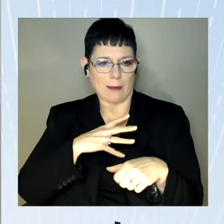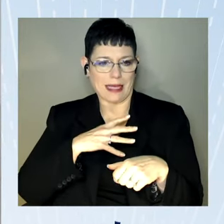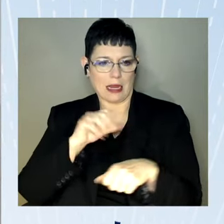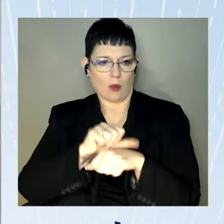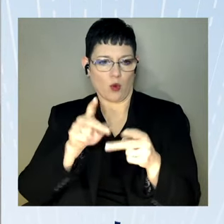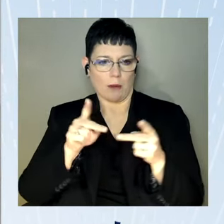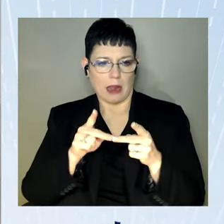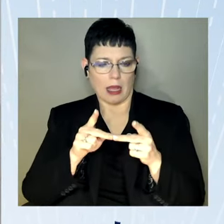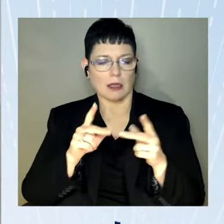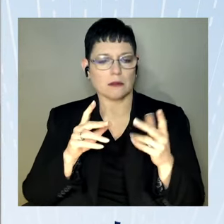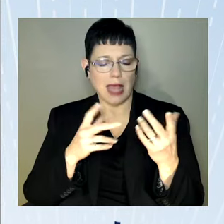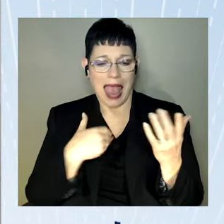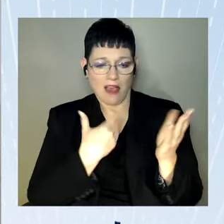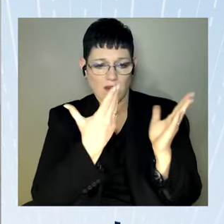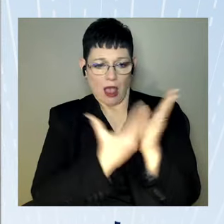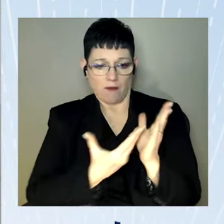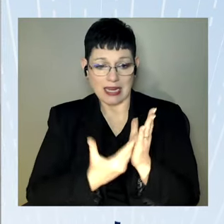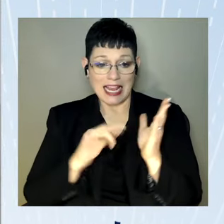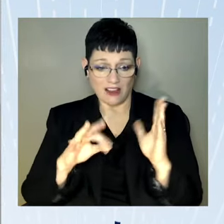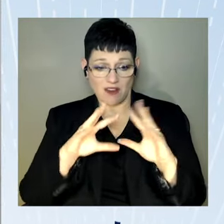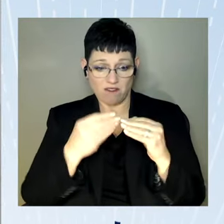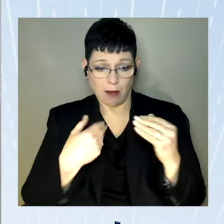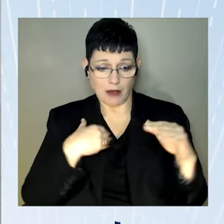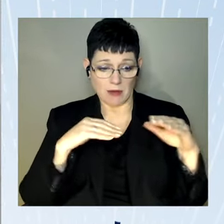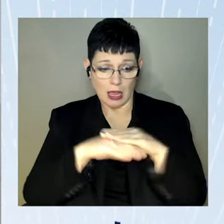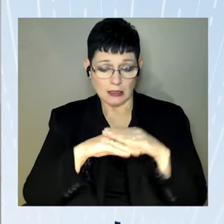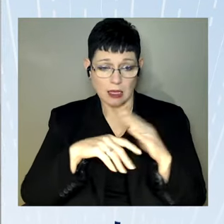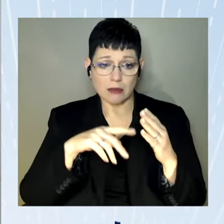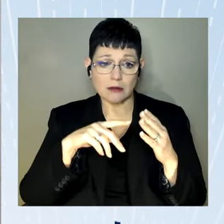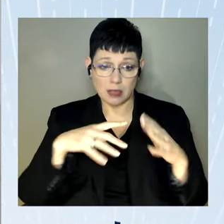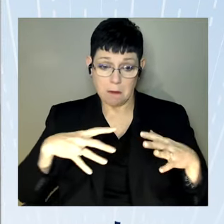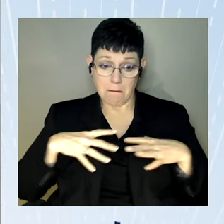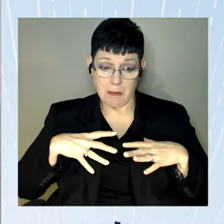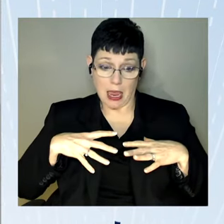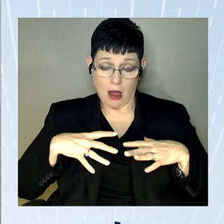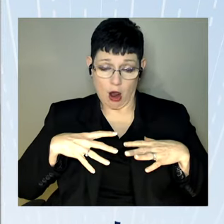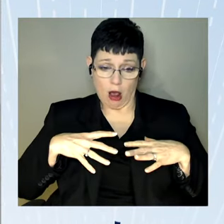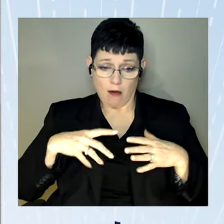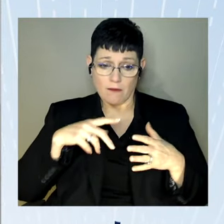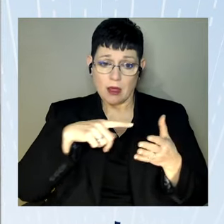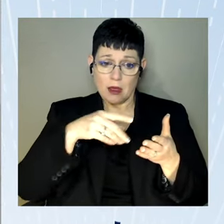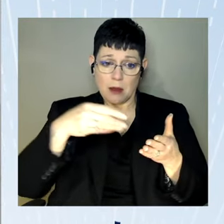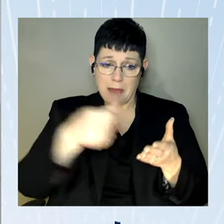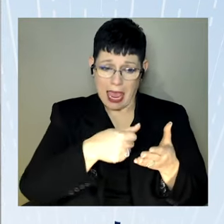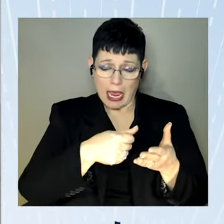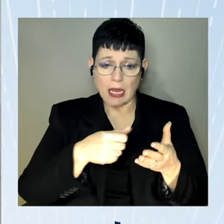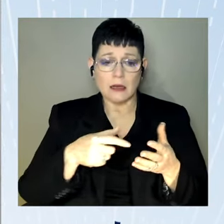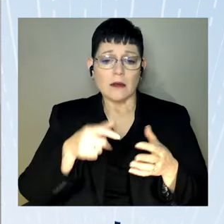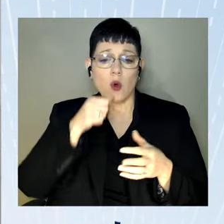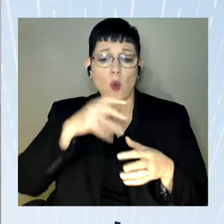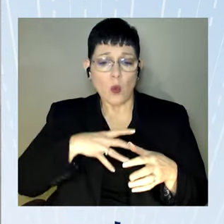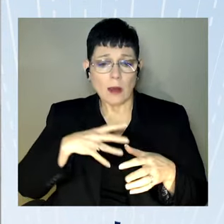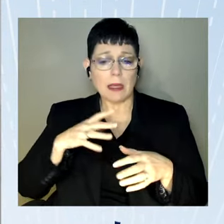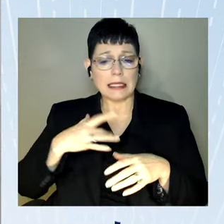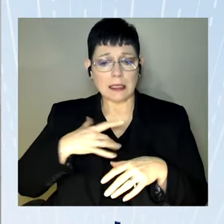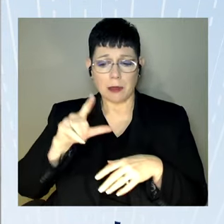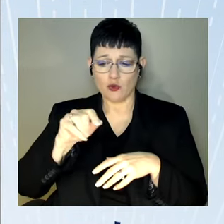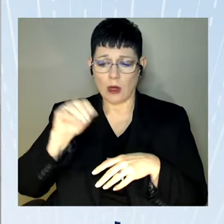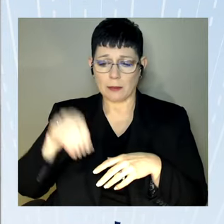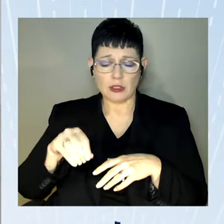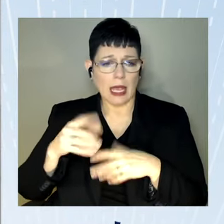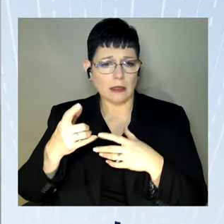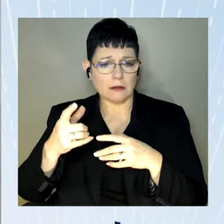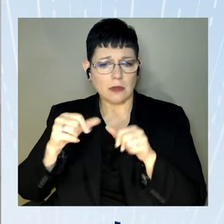strong. When families have access to paid leave, women are 20 percentage points more likely to stay in the labor force after having a